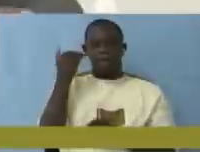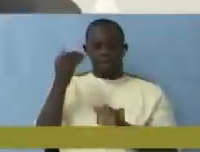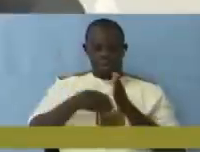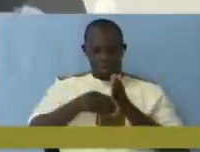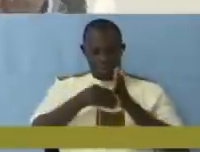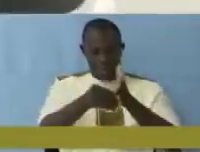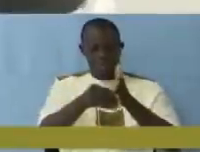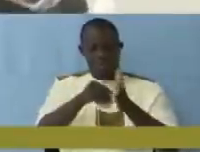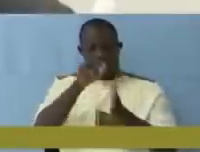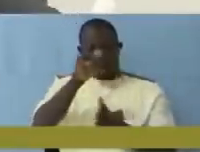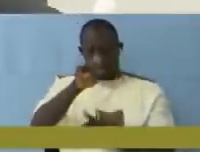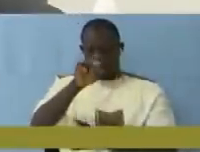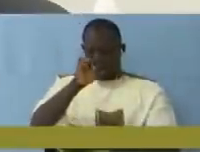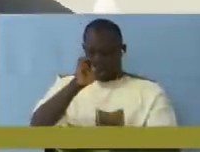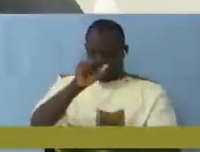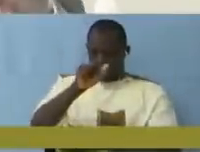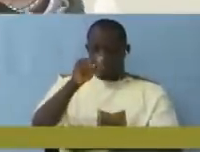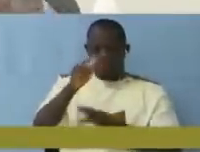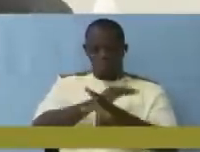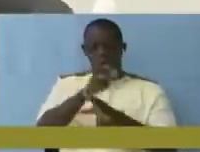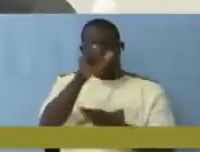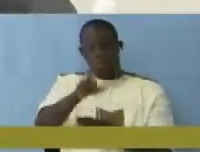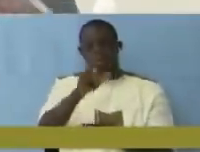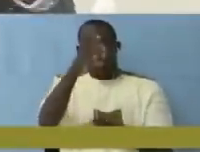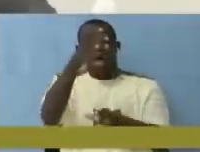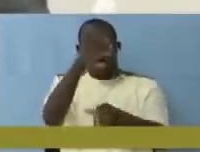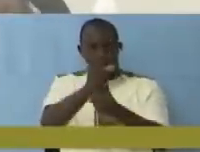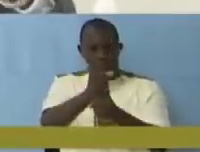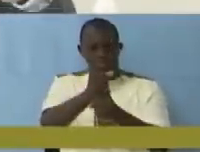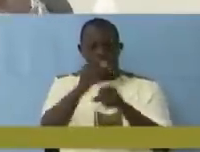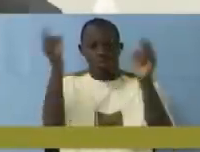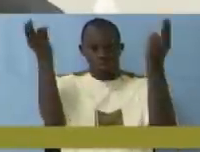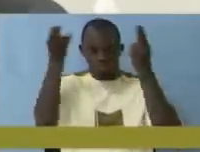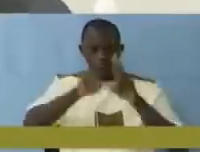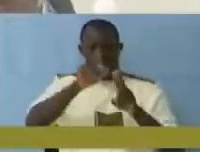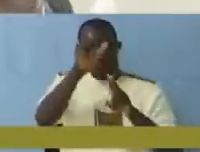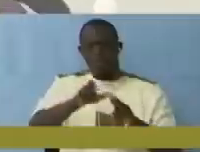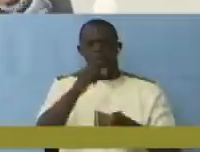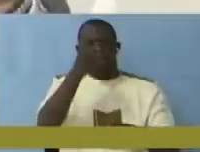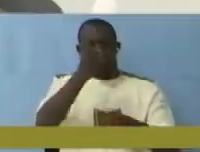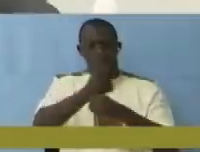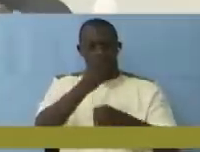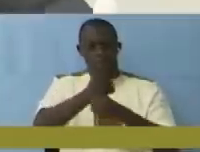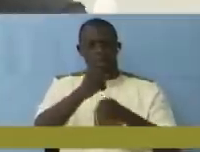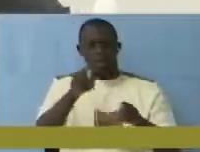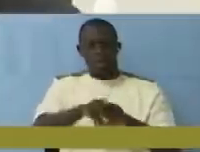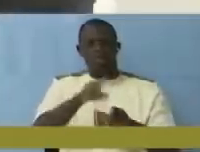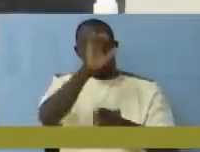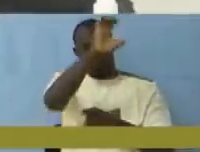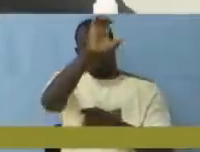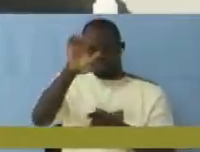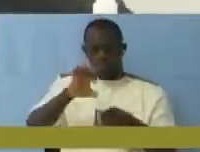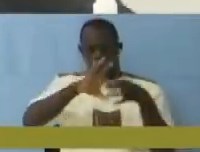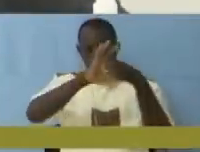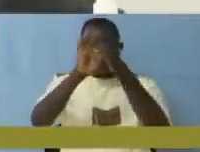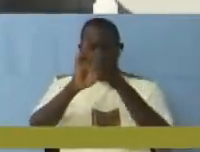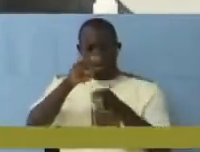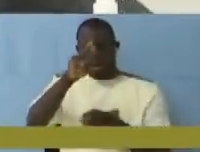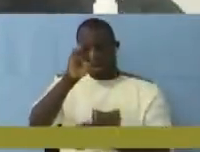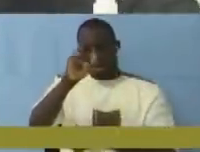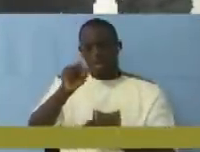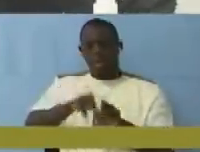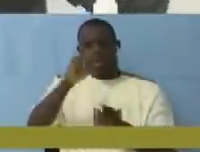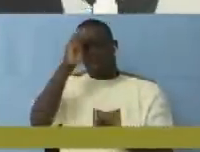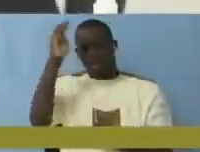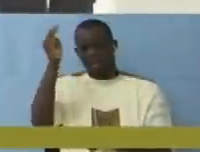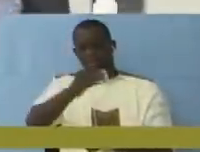of the NIA, was assisted by the legal team to produce an organogram of the NIA. Yeah, Thank you, Mr. absolutely. Chair. Thank